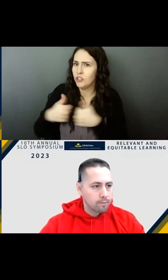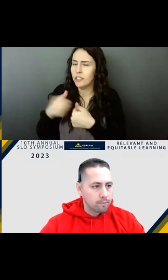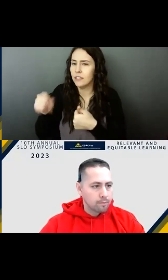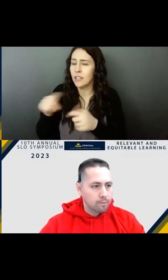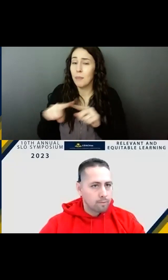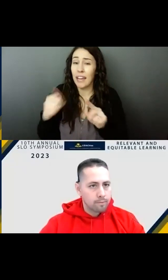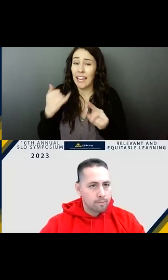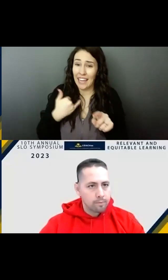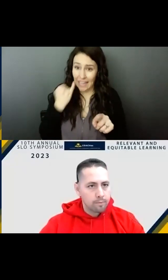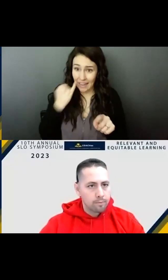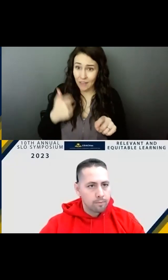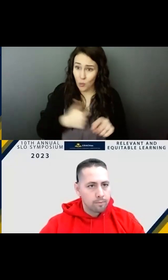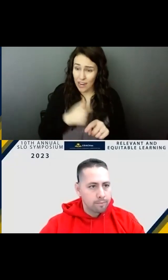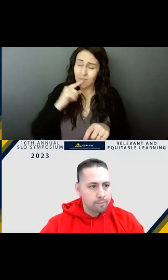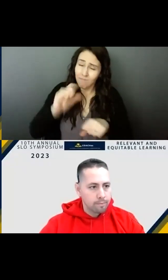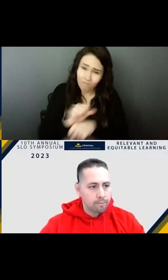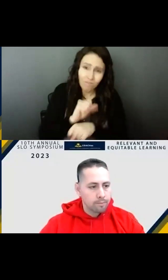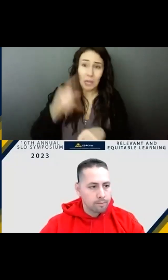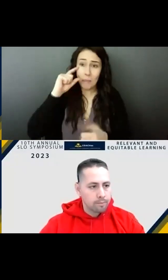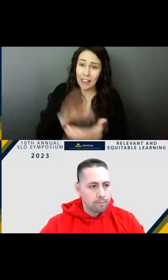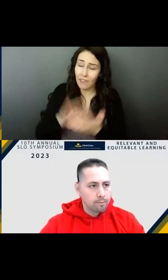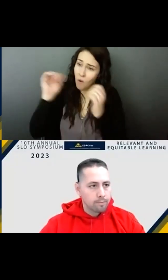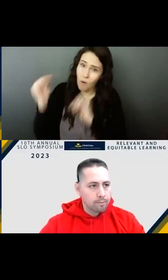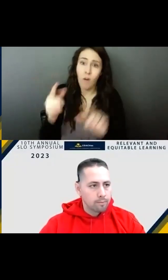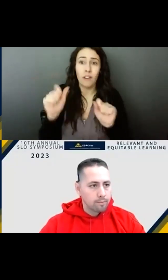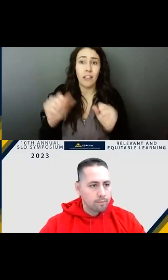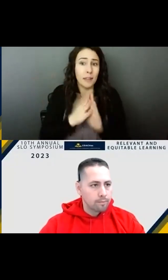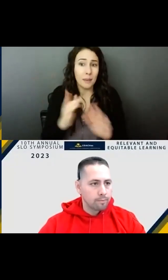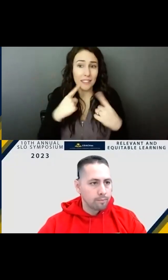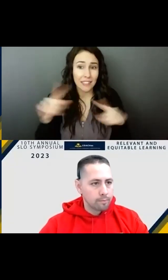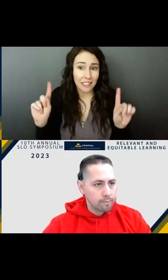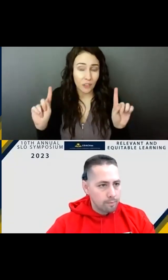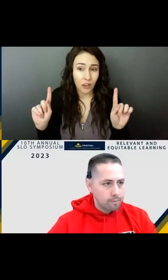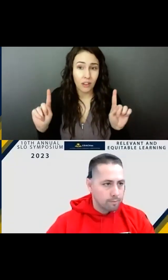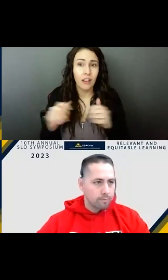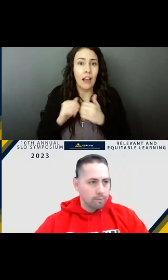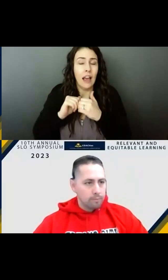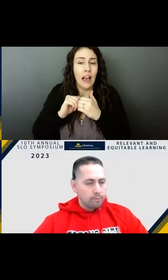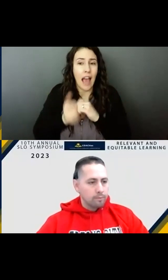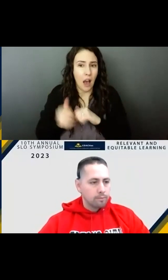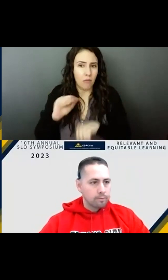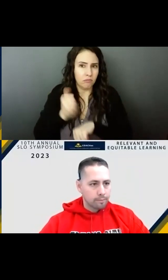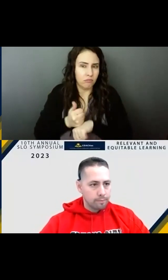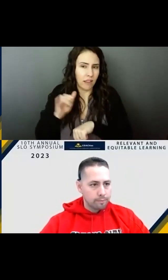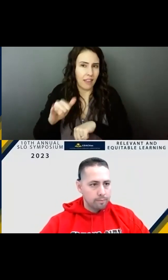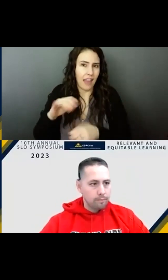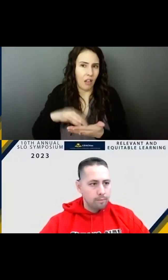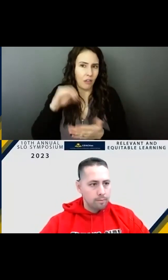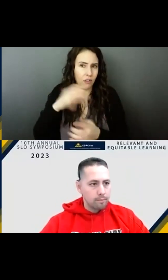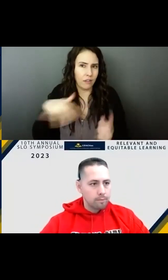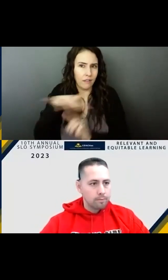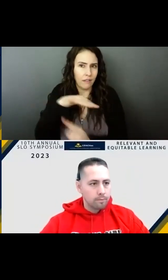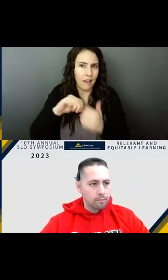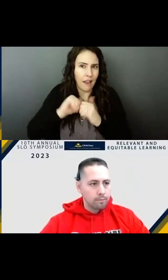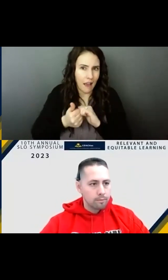everybody can be successful, how do we set up that learning environment? And then how do we assess to make sure that our intention, people are